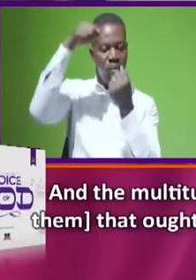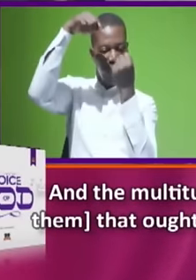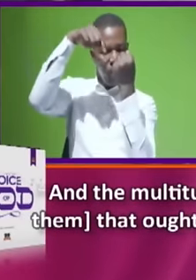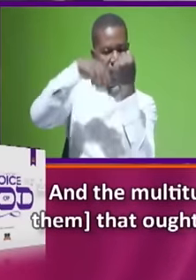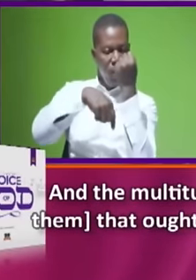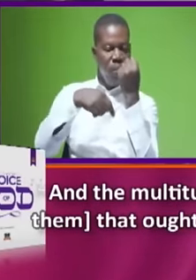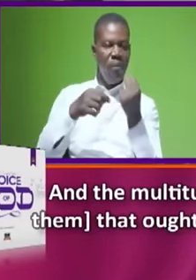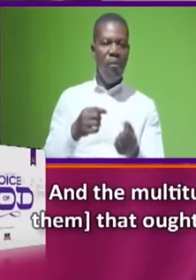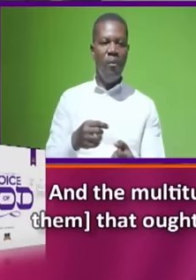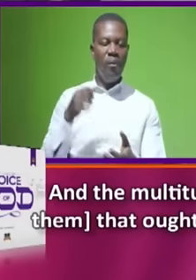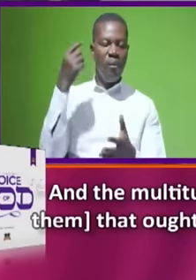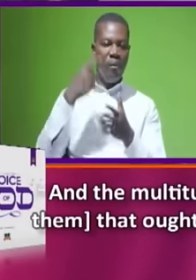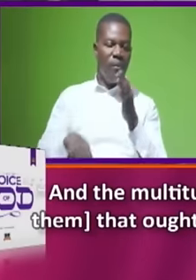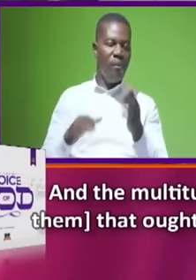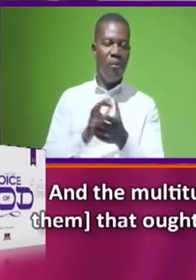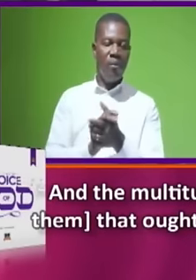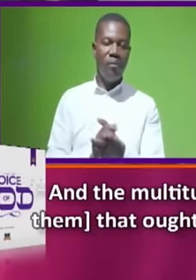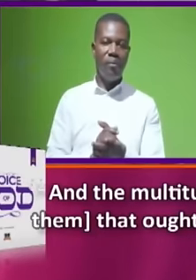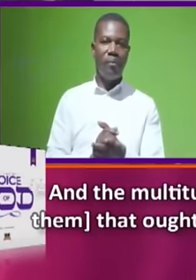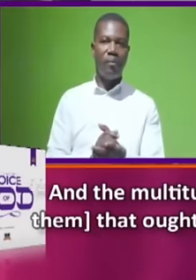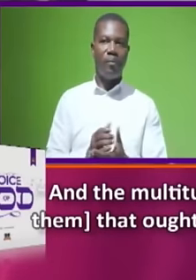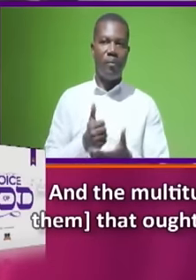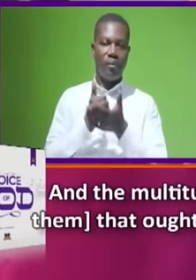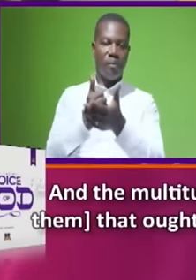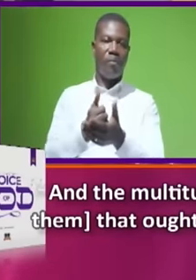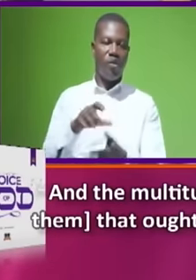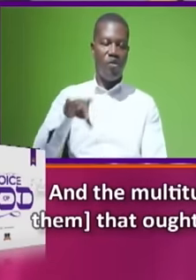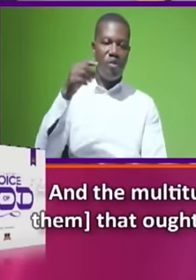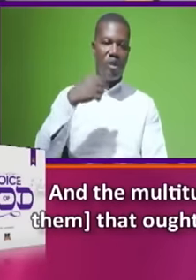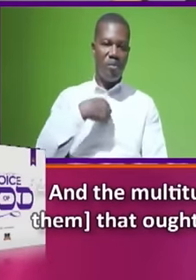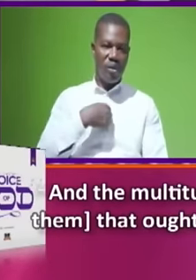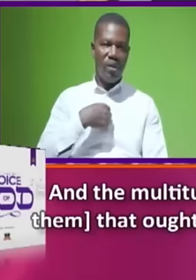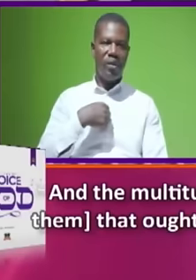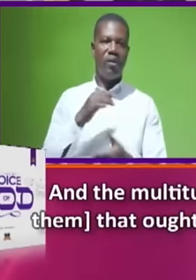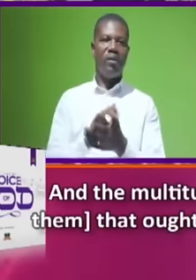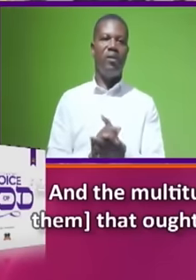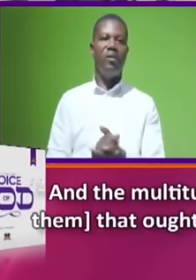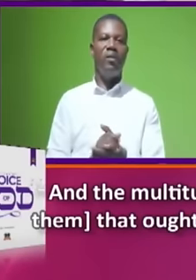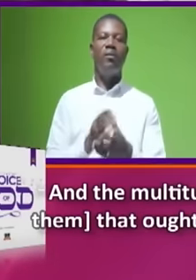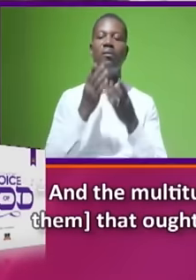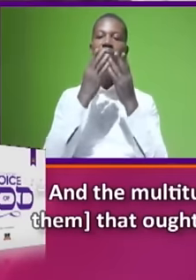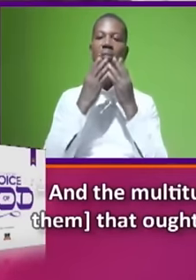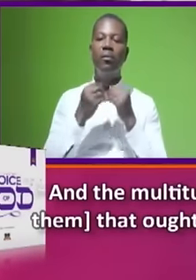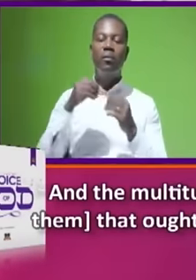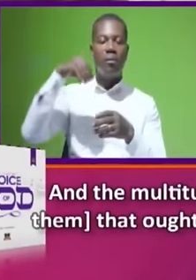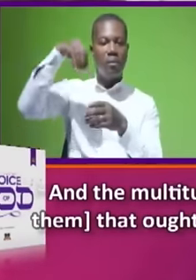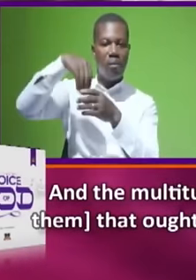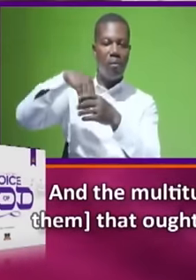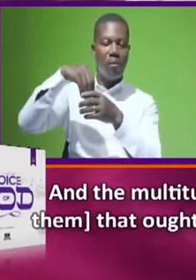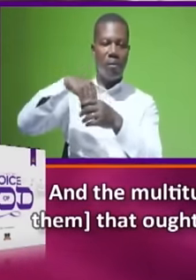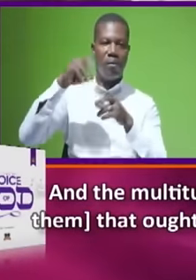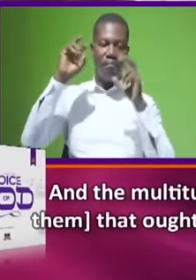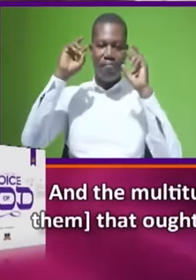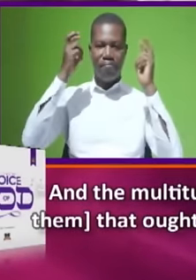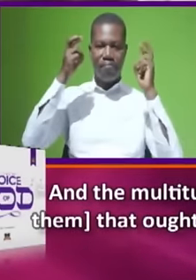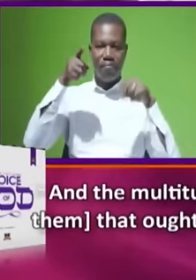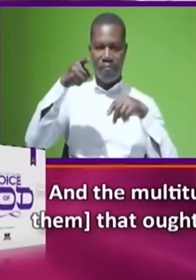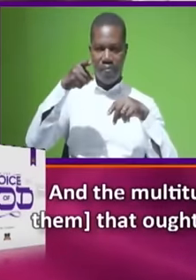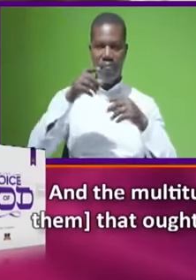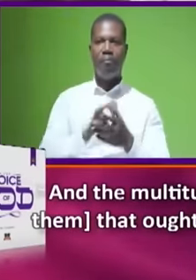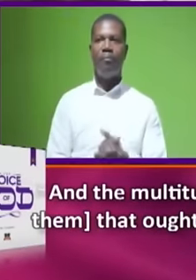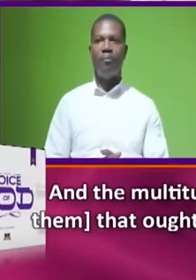mwa obekuno Mr. Stephen Adomkyeiduah. Please, when the passage that we are going to